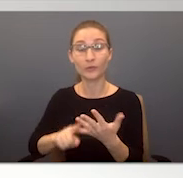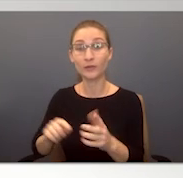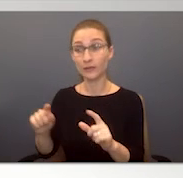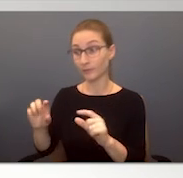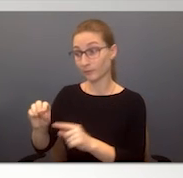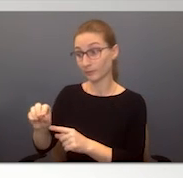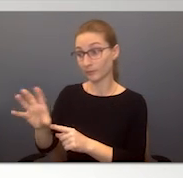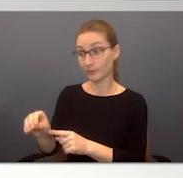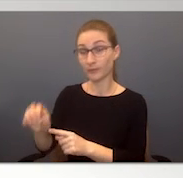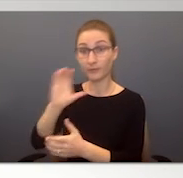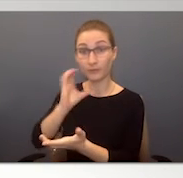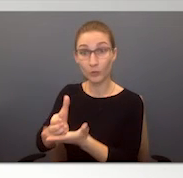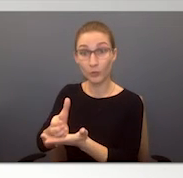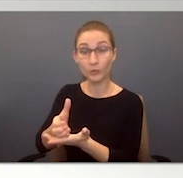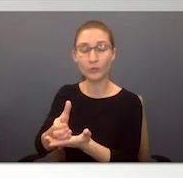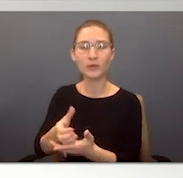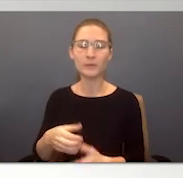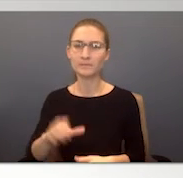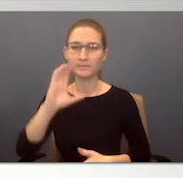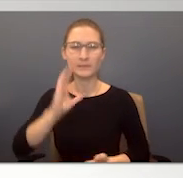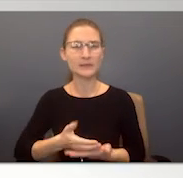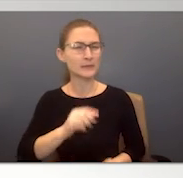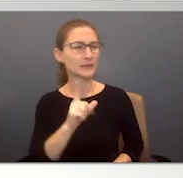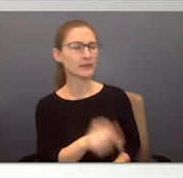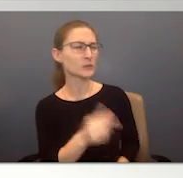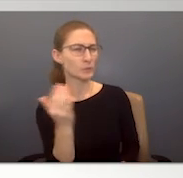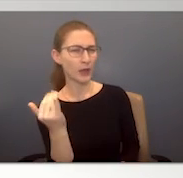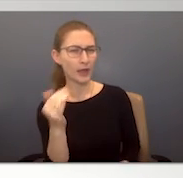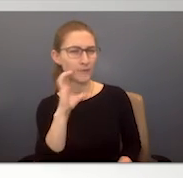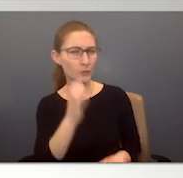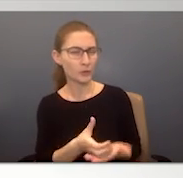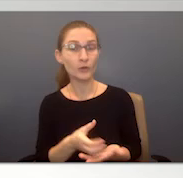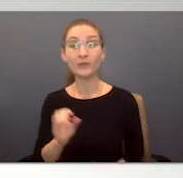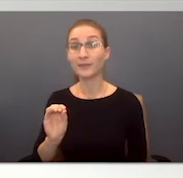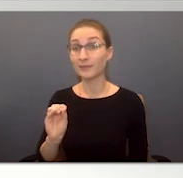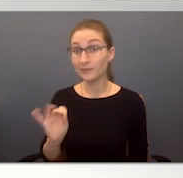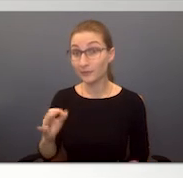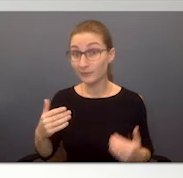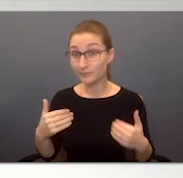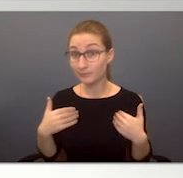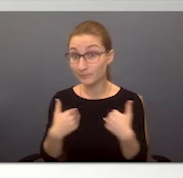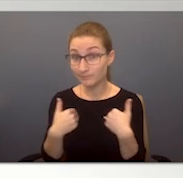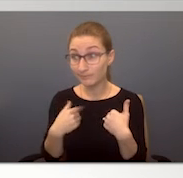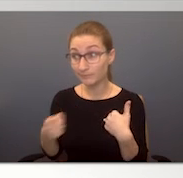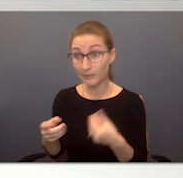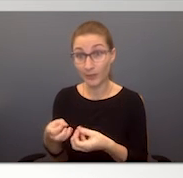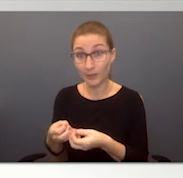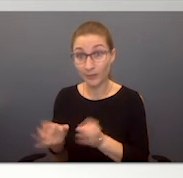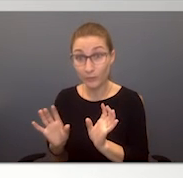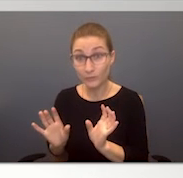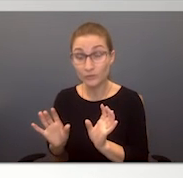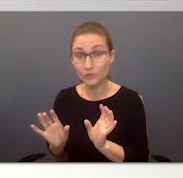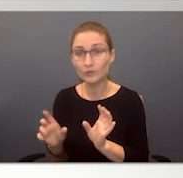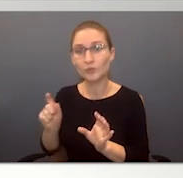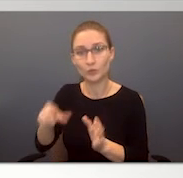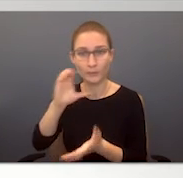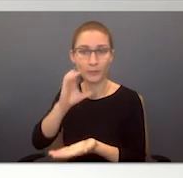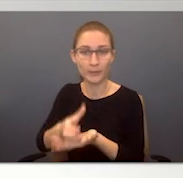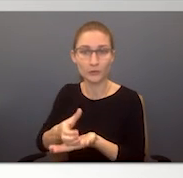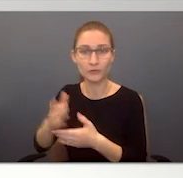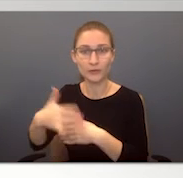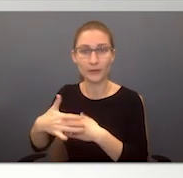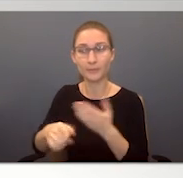do you need a photo? Well, in case your pet gets lost. Go forward, please. Entonces, los animales